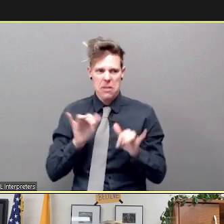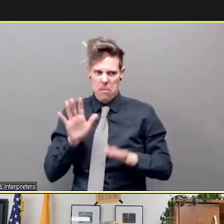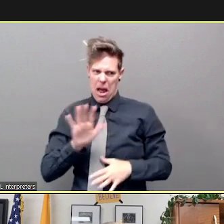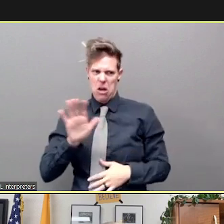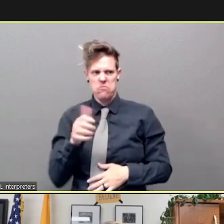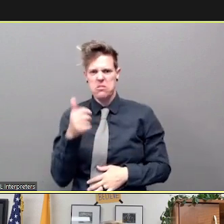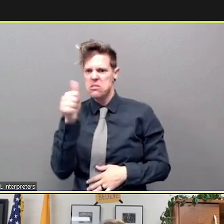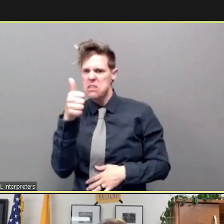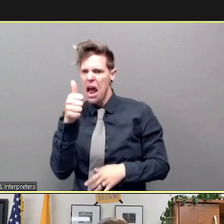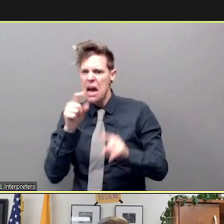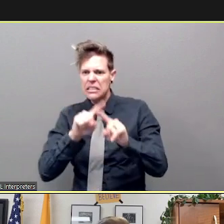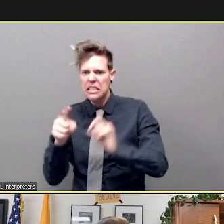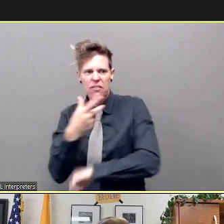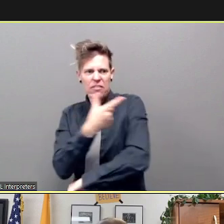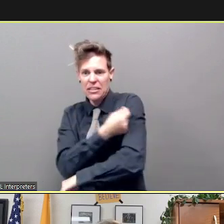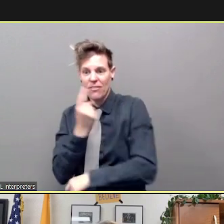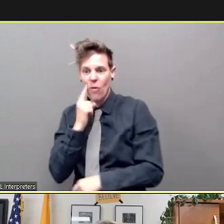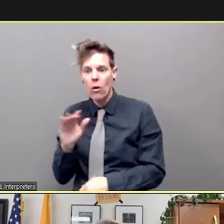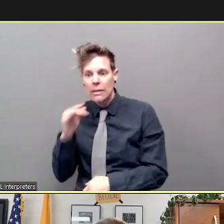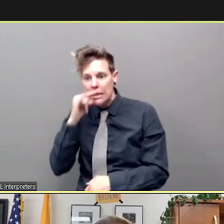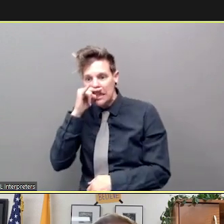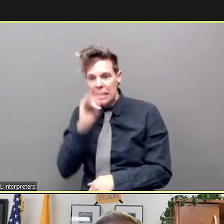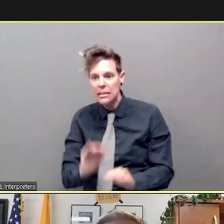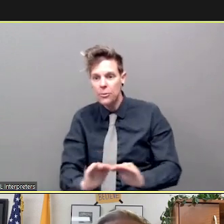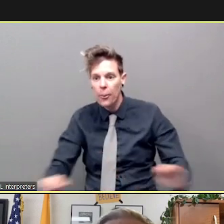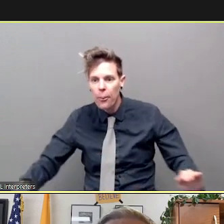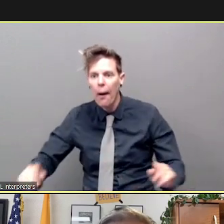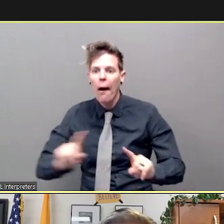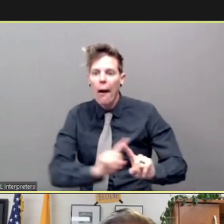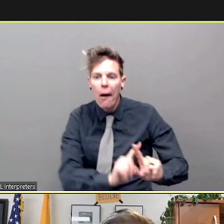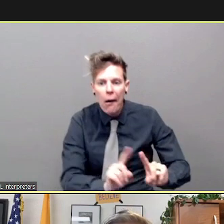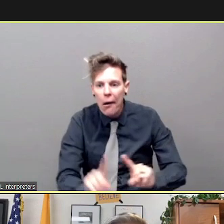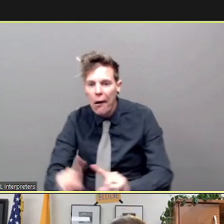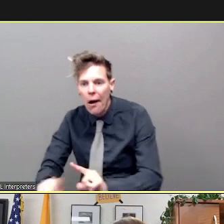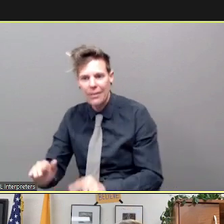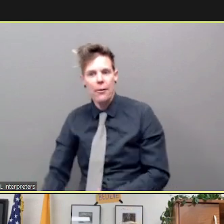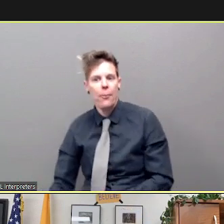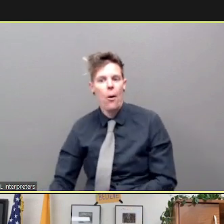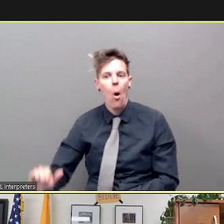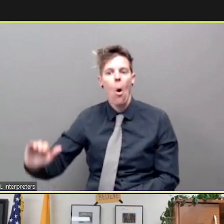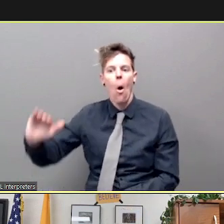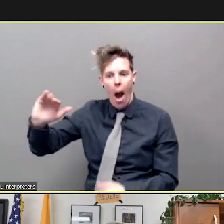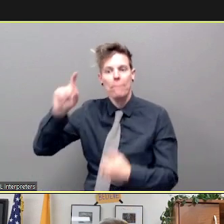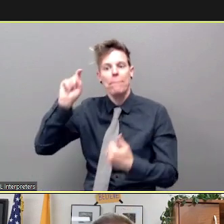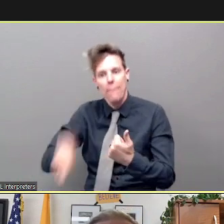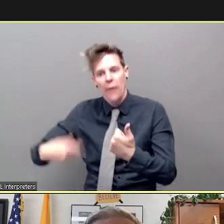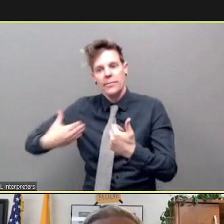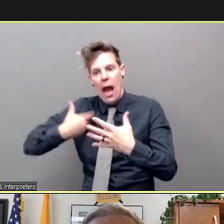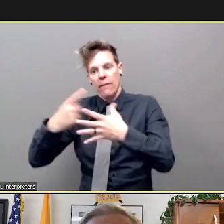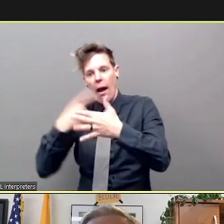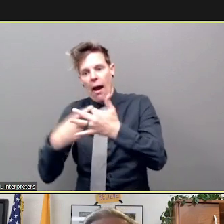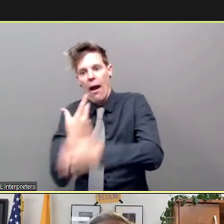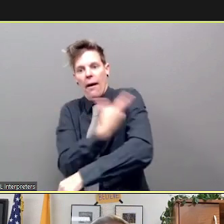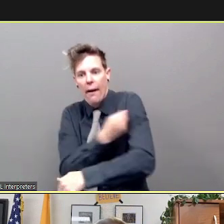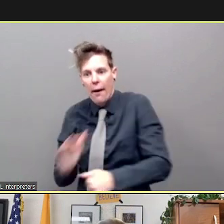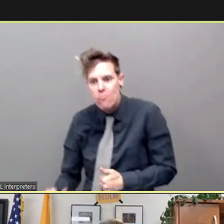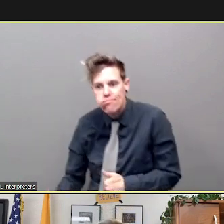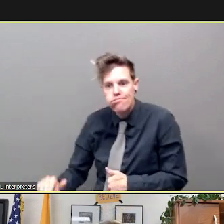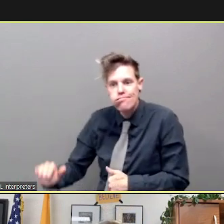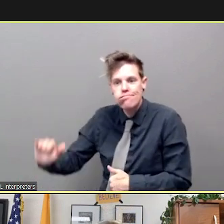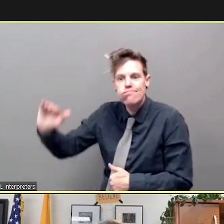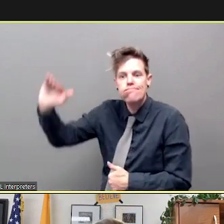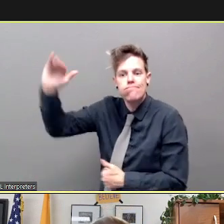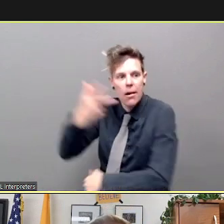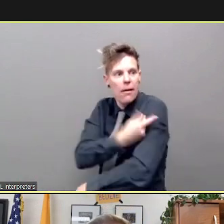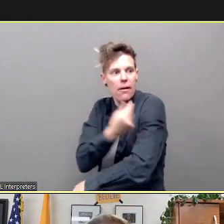get to attend school. Most notably, one's the HPV